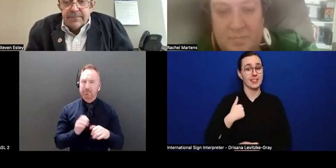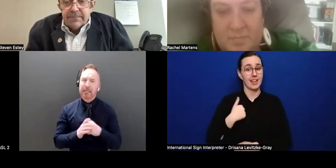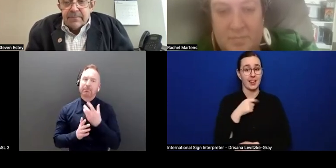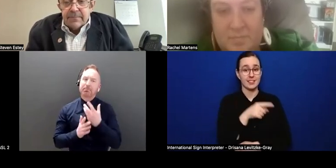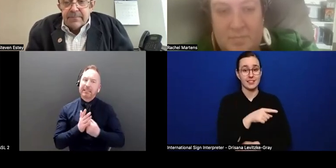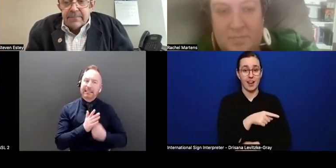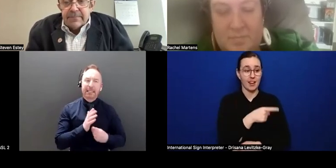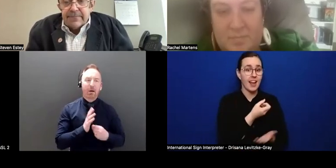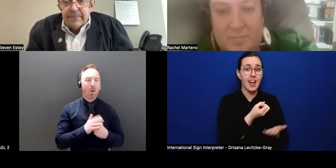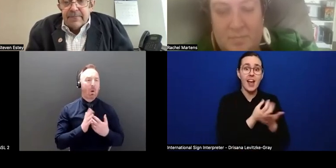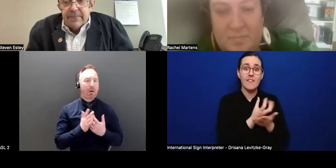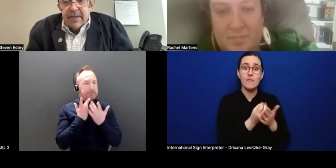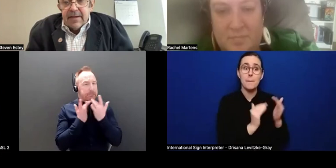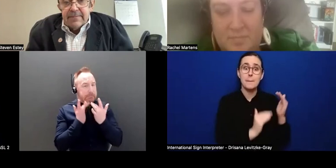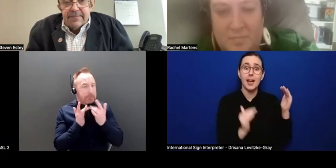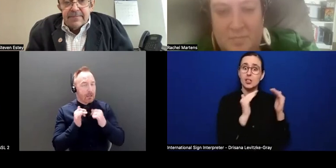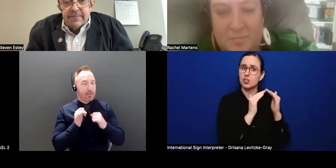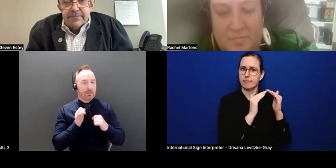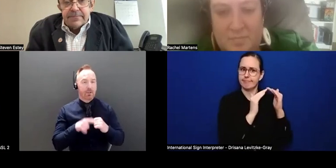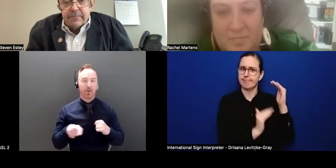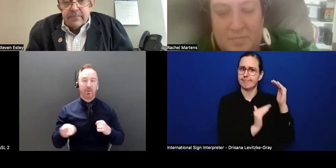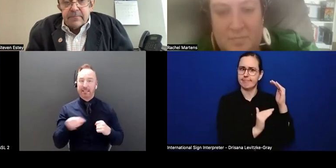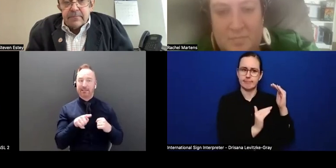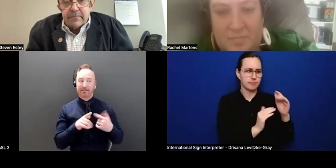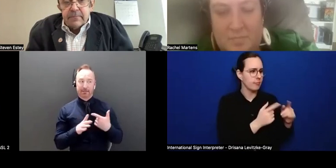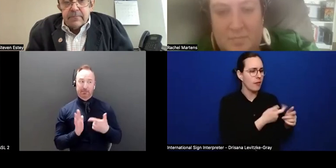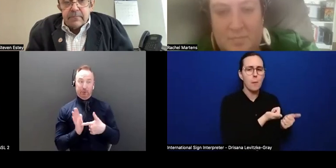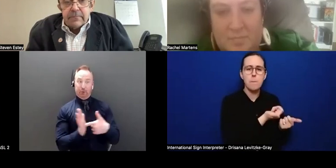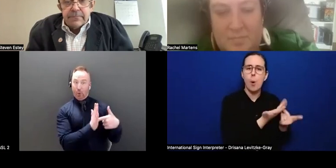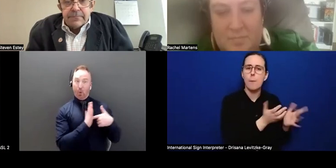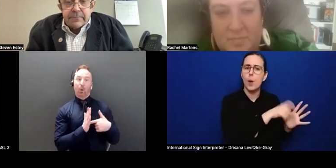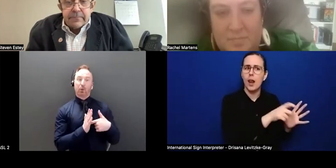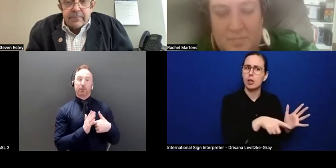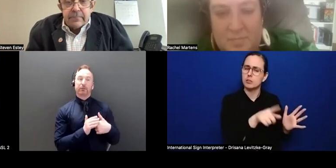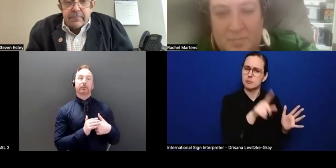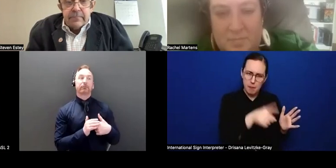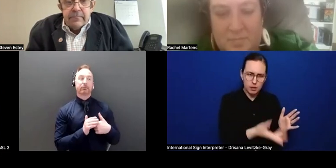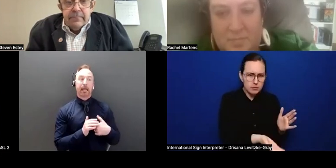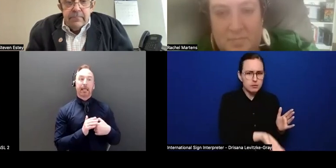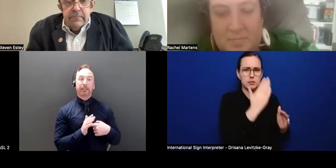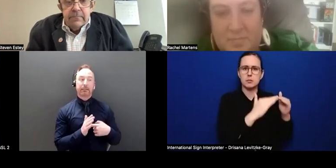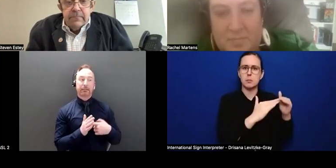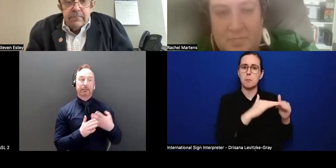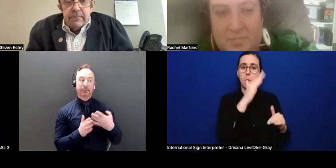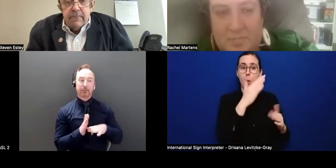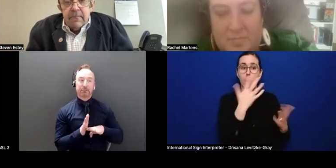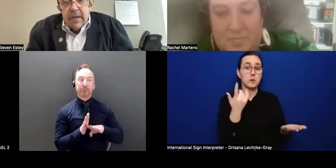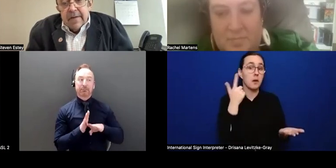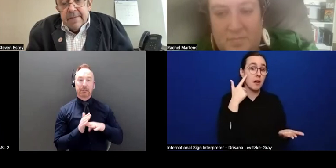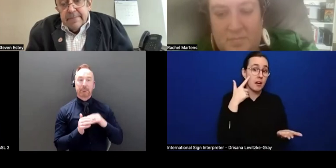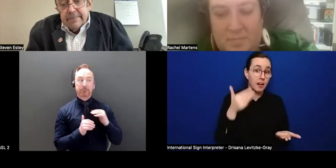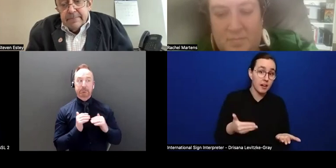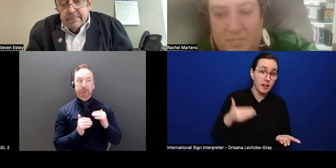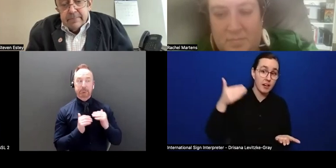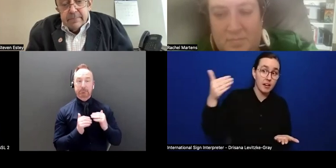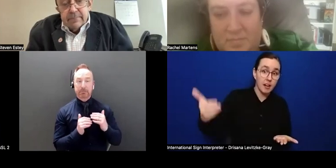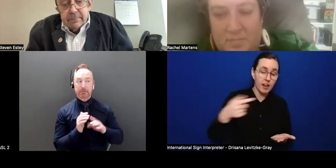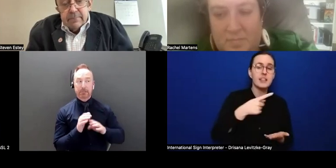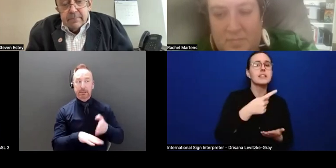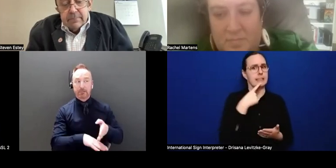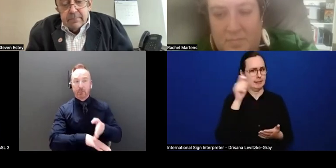I think this is it shows progress, concrete, and then the next step is for sure to see that translated into policies.